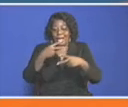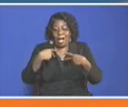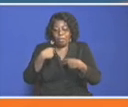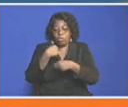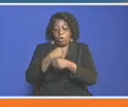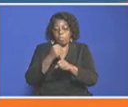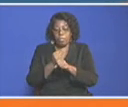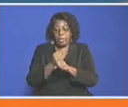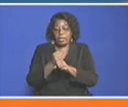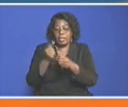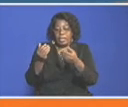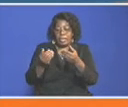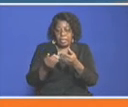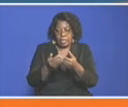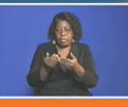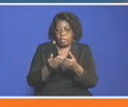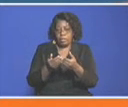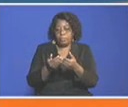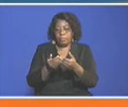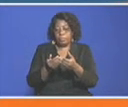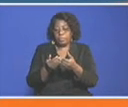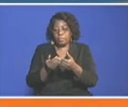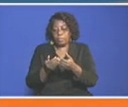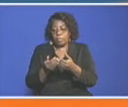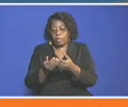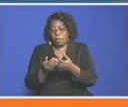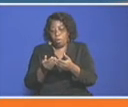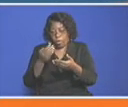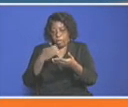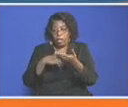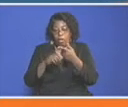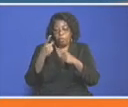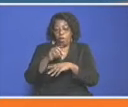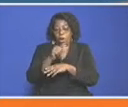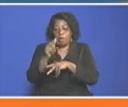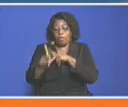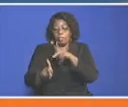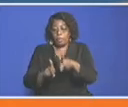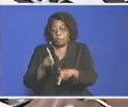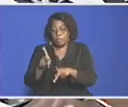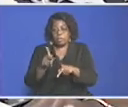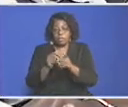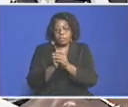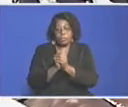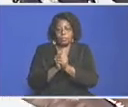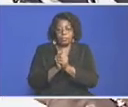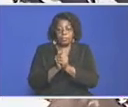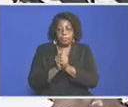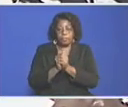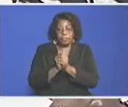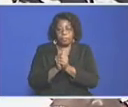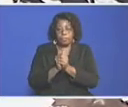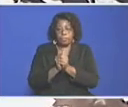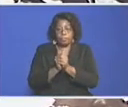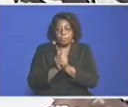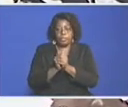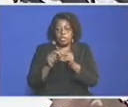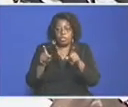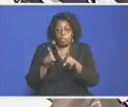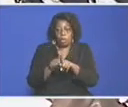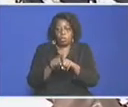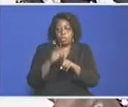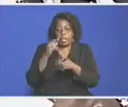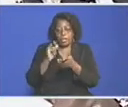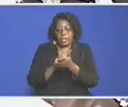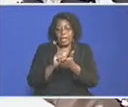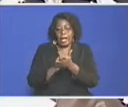make accessible, particularly to their most vulnerable population. So if health data suggests that COVID